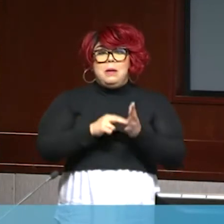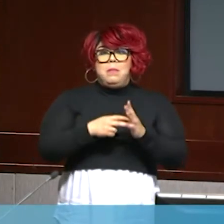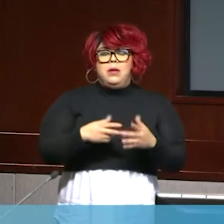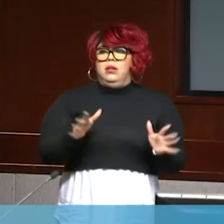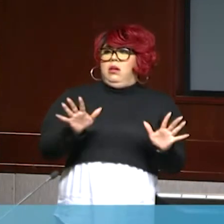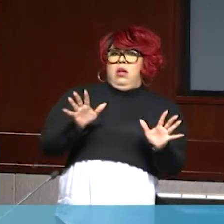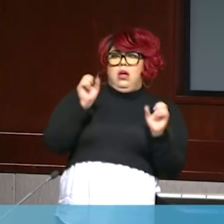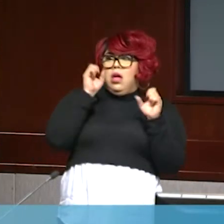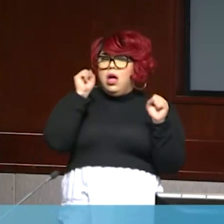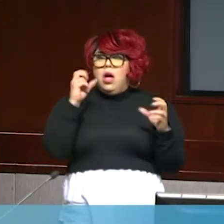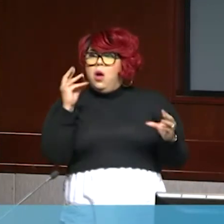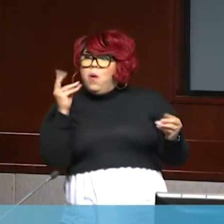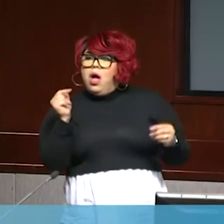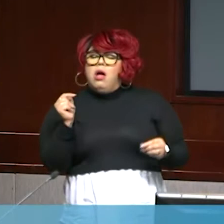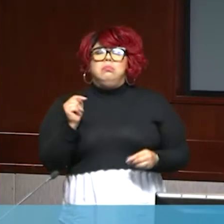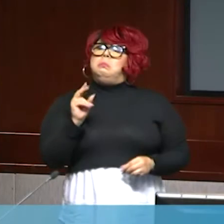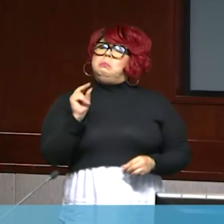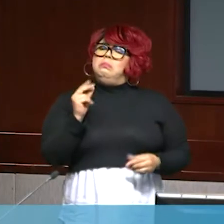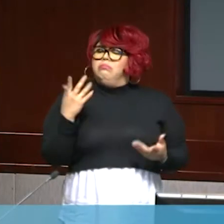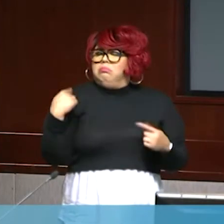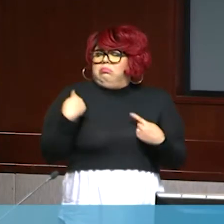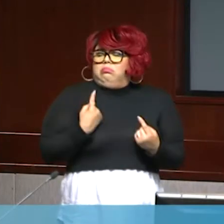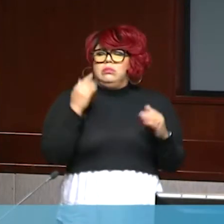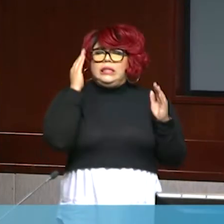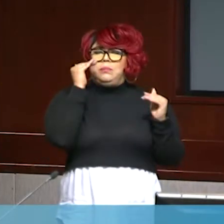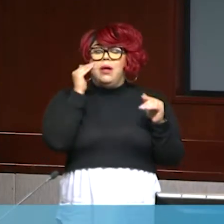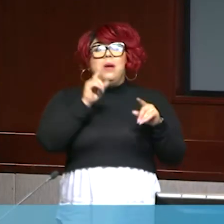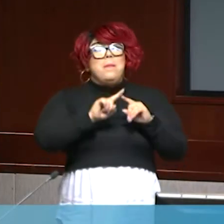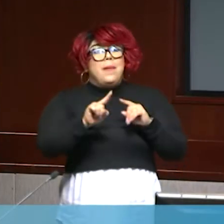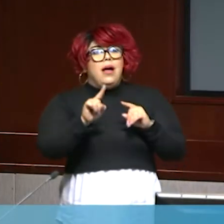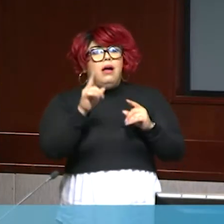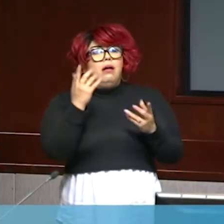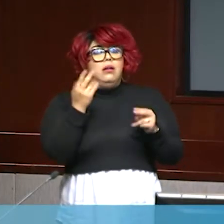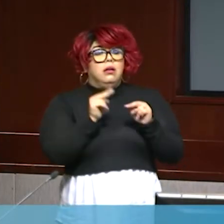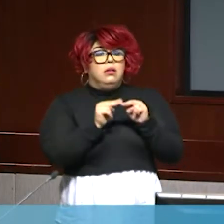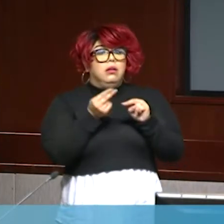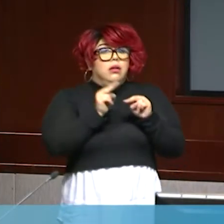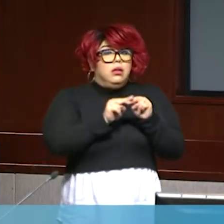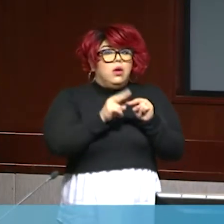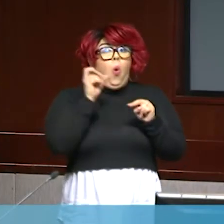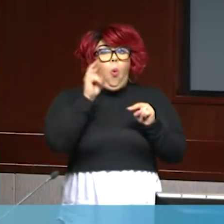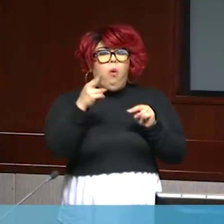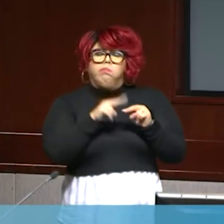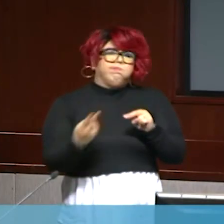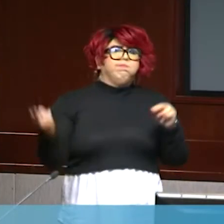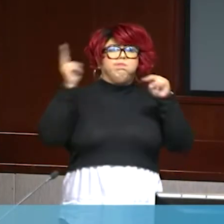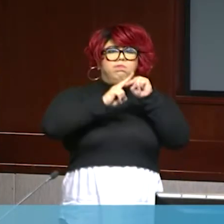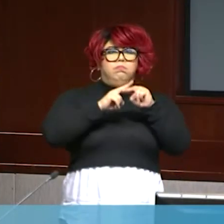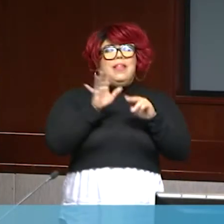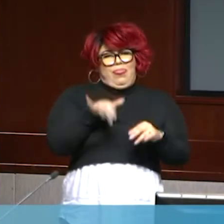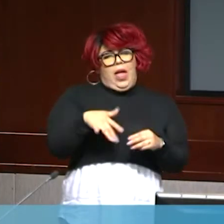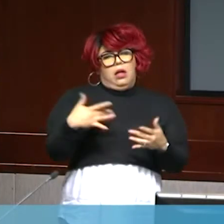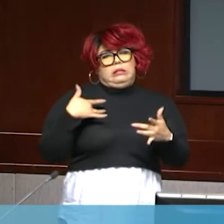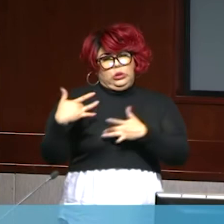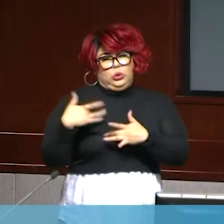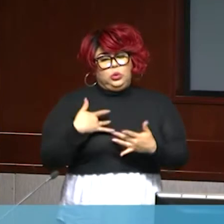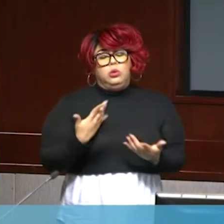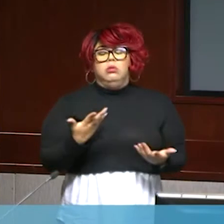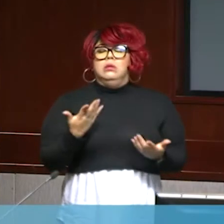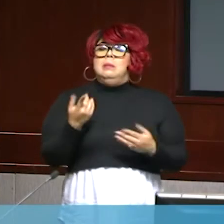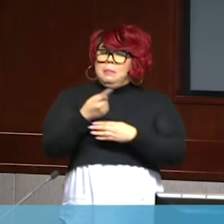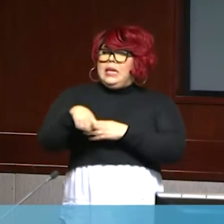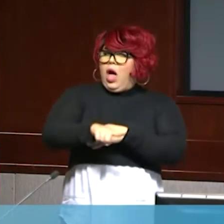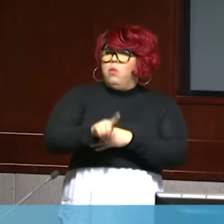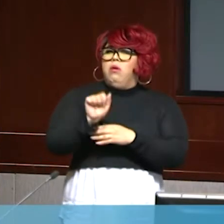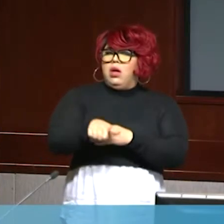unexpected. What we are always worried about is how much will it increase and over what period of time. So I'll have better information for you